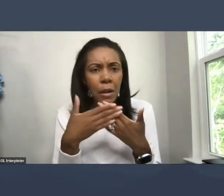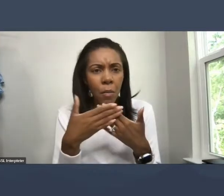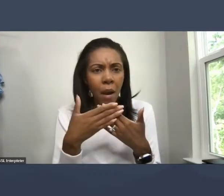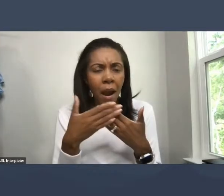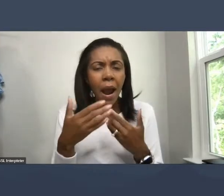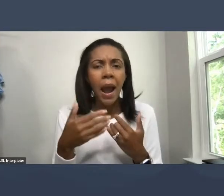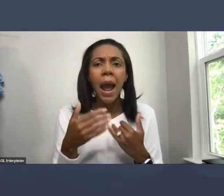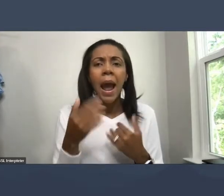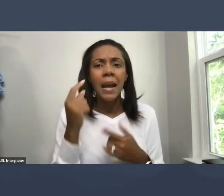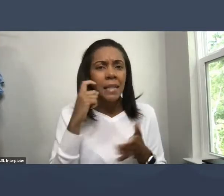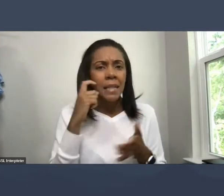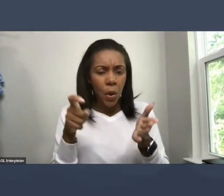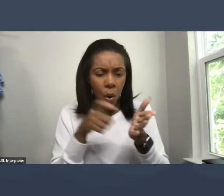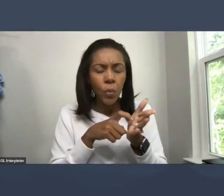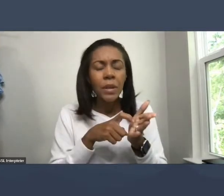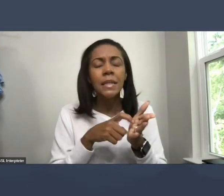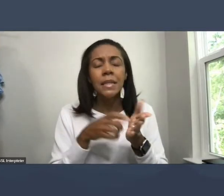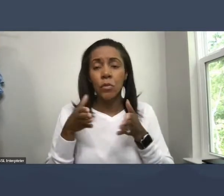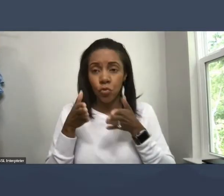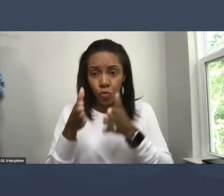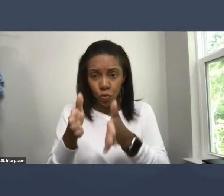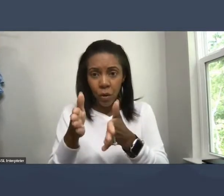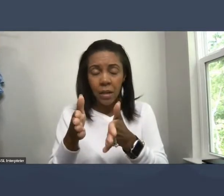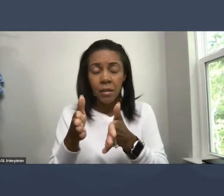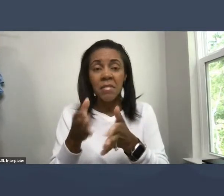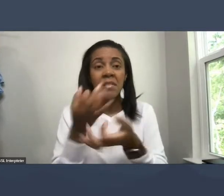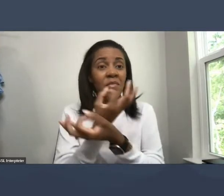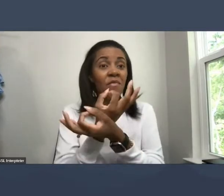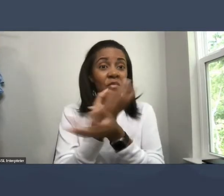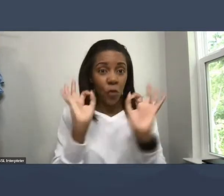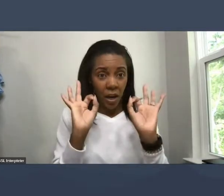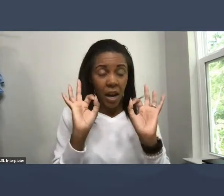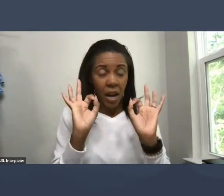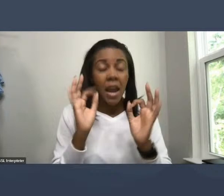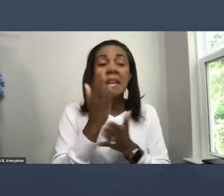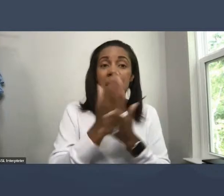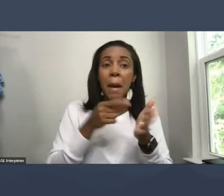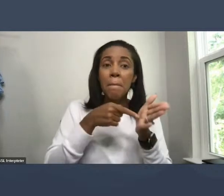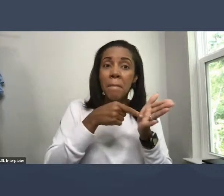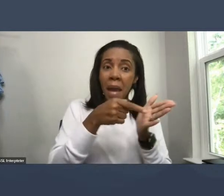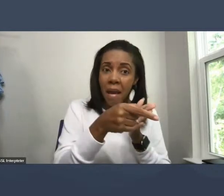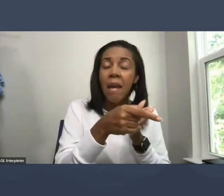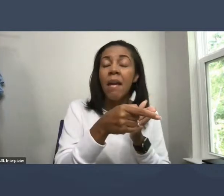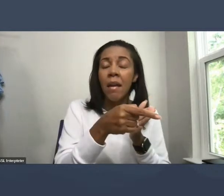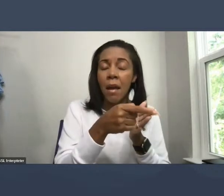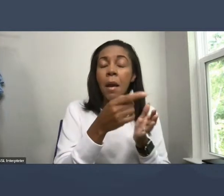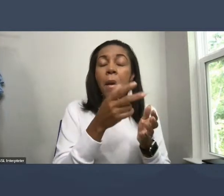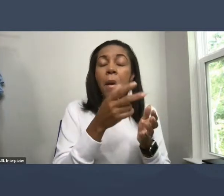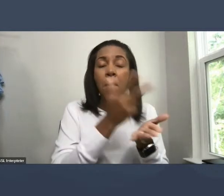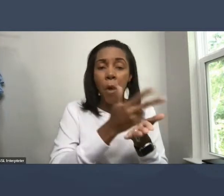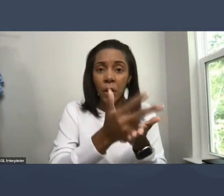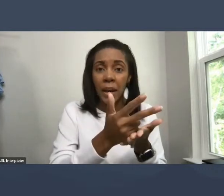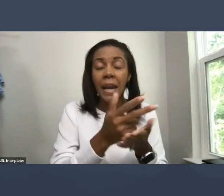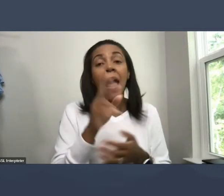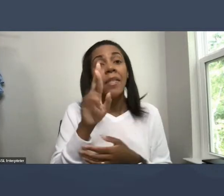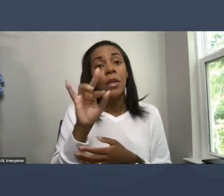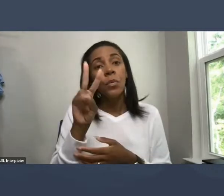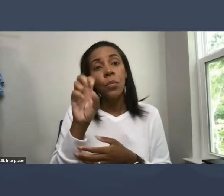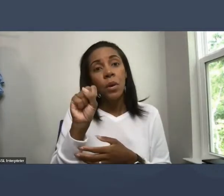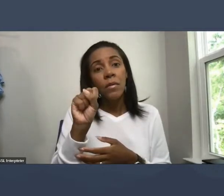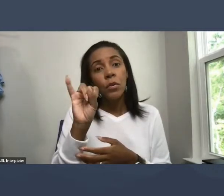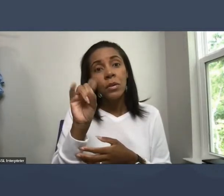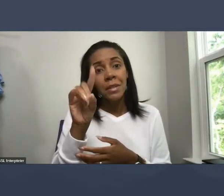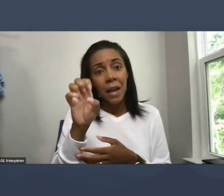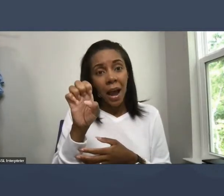the parts on the street where parking is free. Then you have some metered parking, and you're telling me also that the Riverside Drive parking is completely